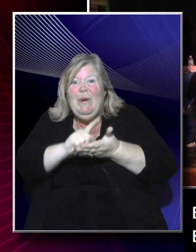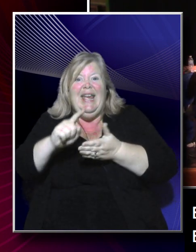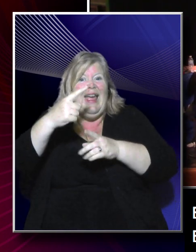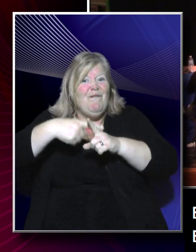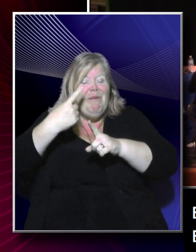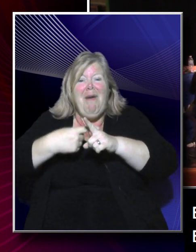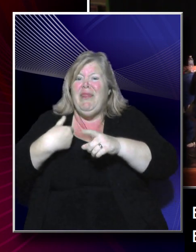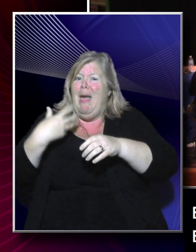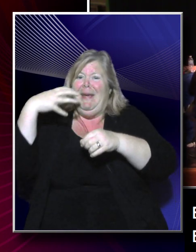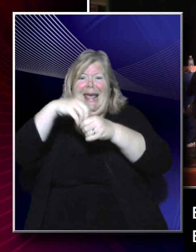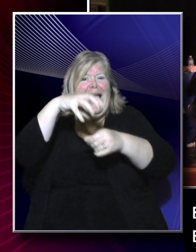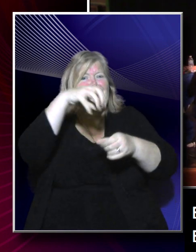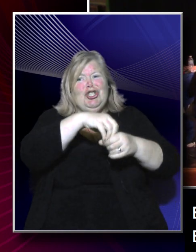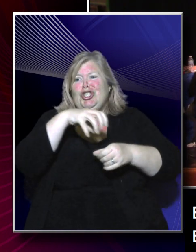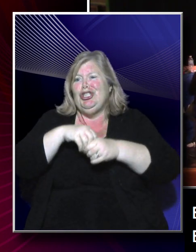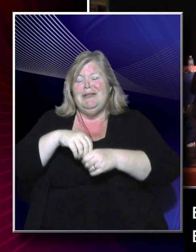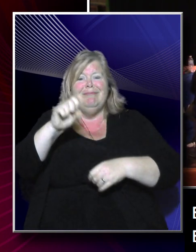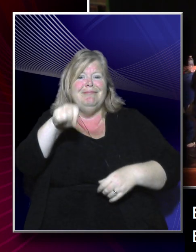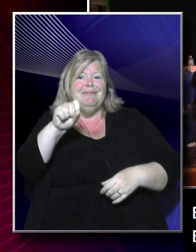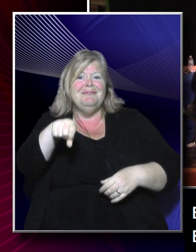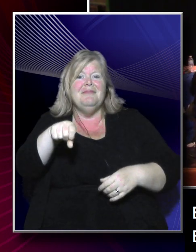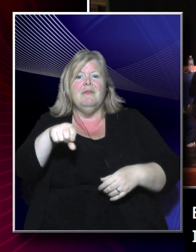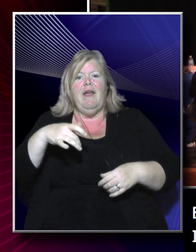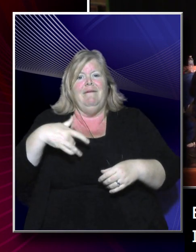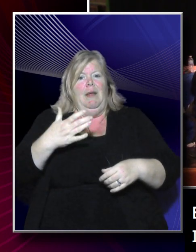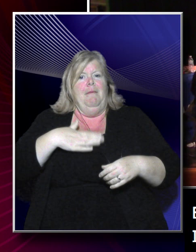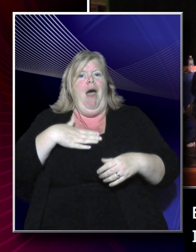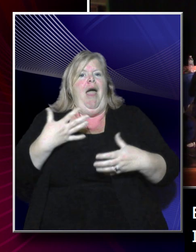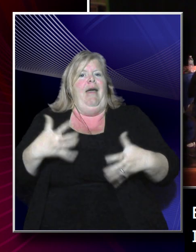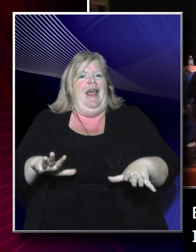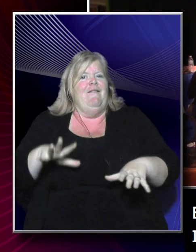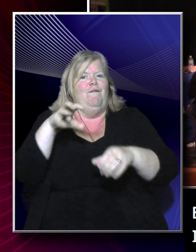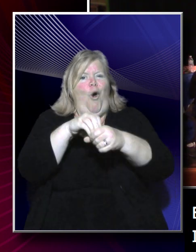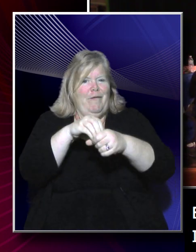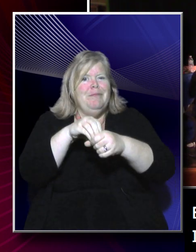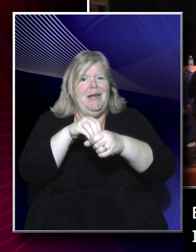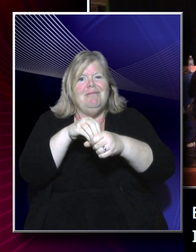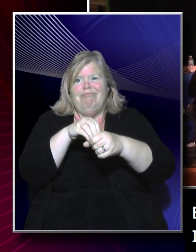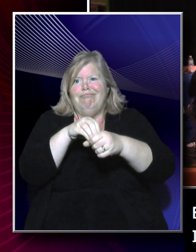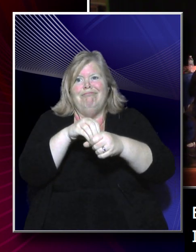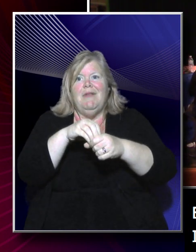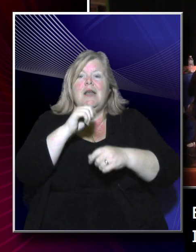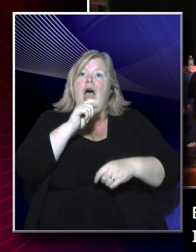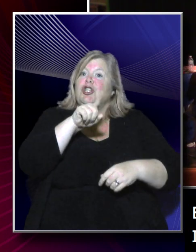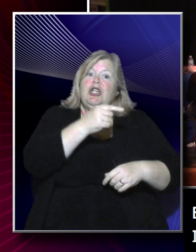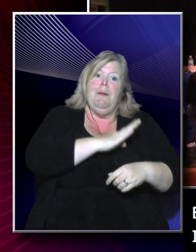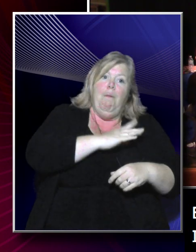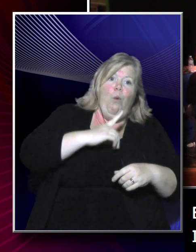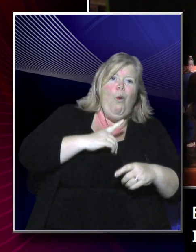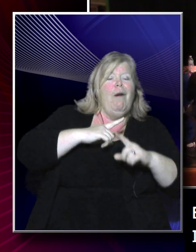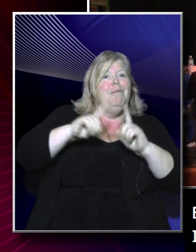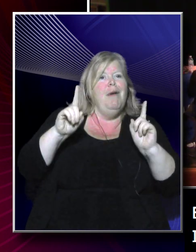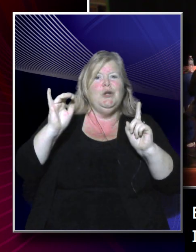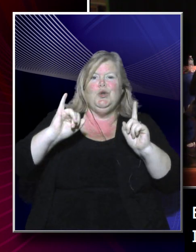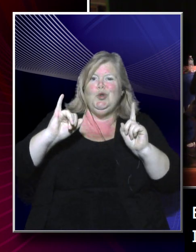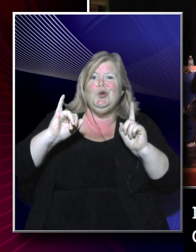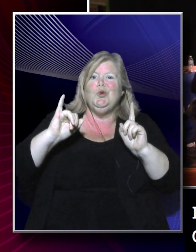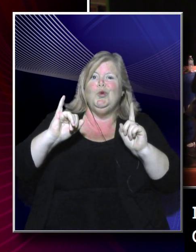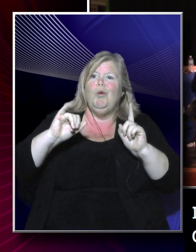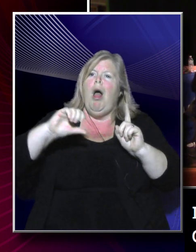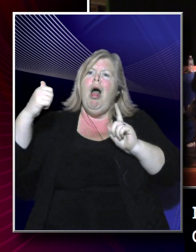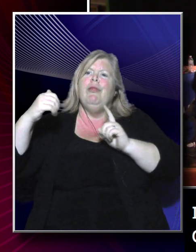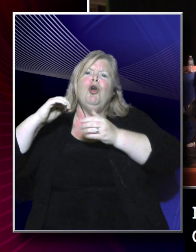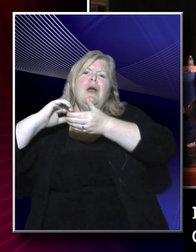as well. So I think my involvement just not only on the board but outside collaborating